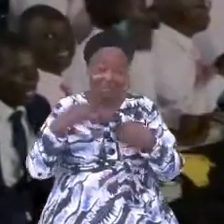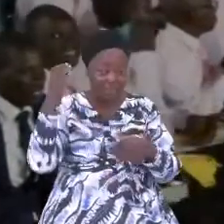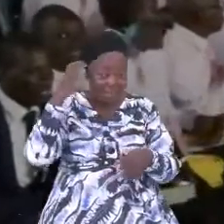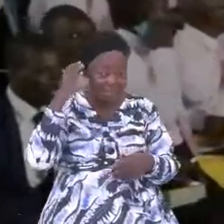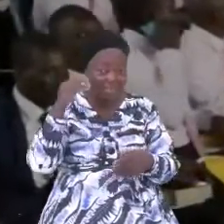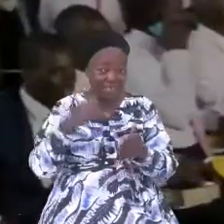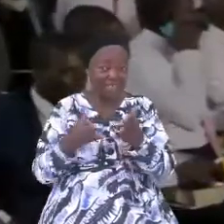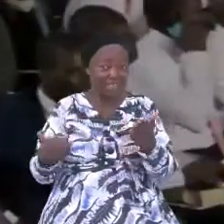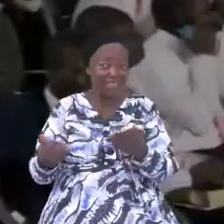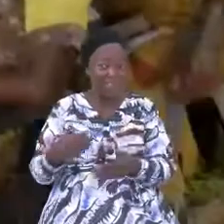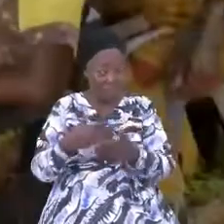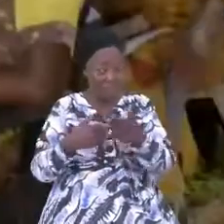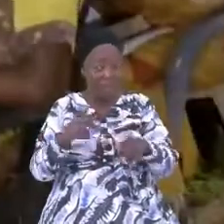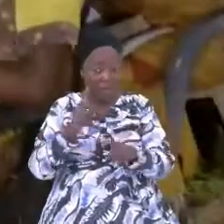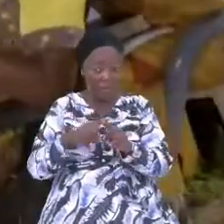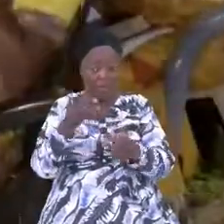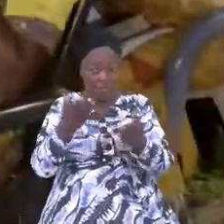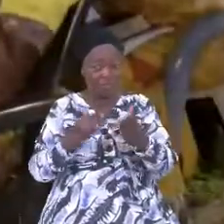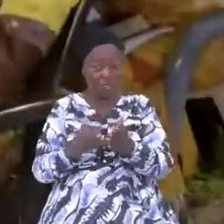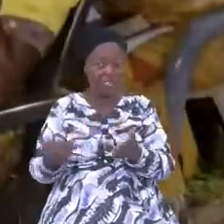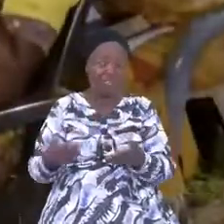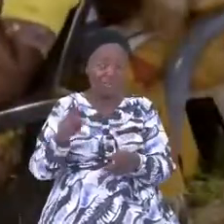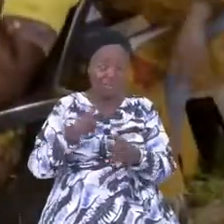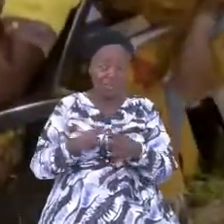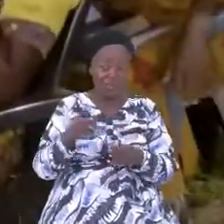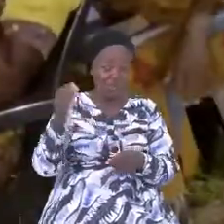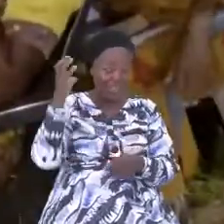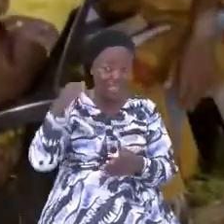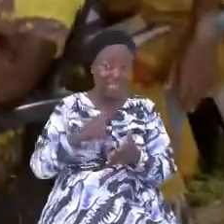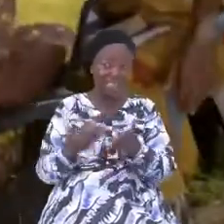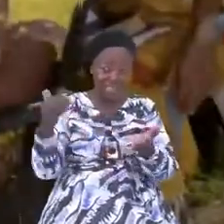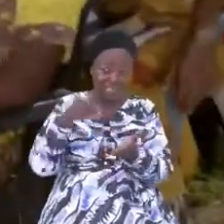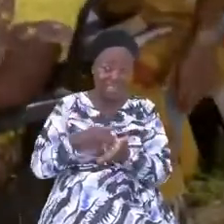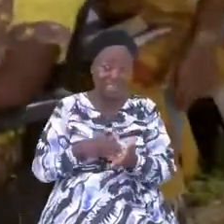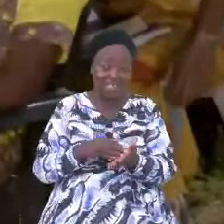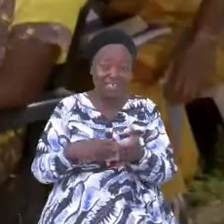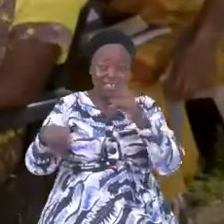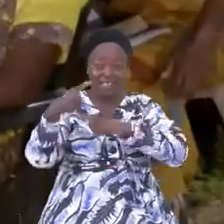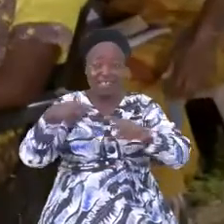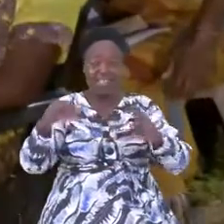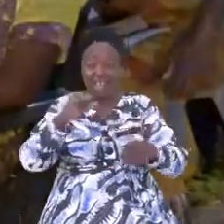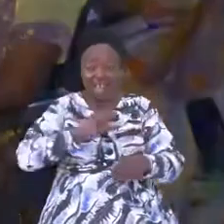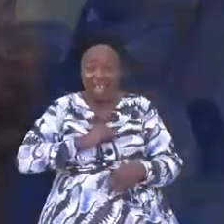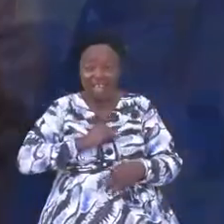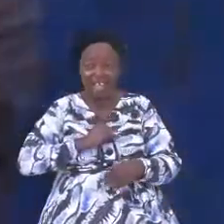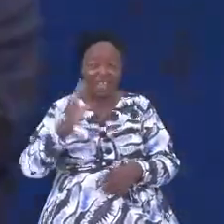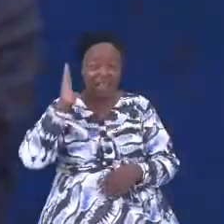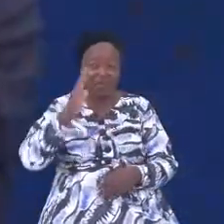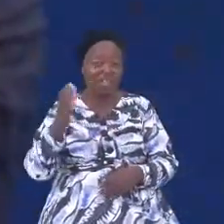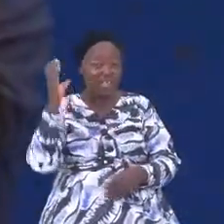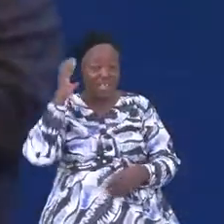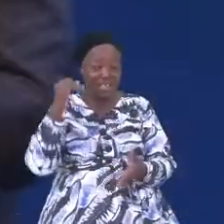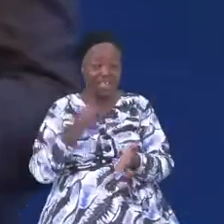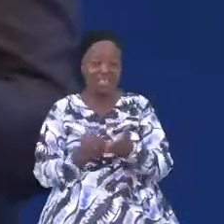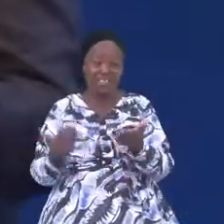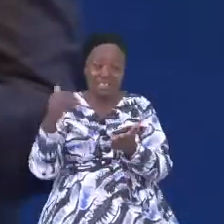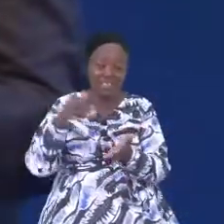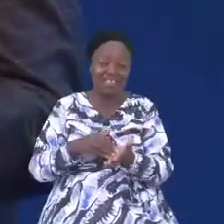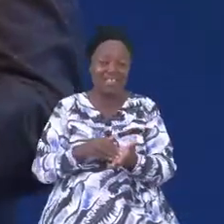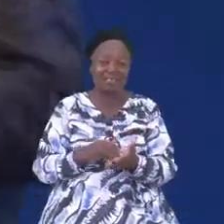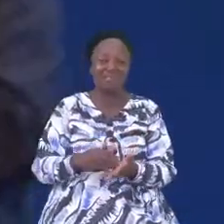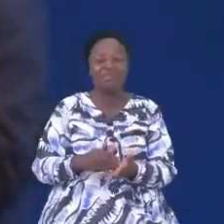Say, I will hear it again. And eventually, this crusade